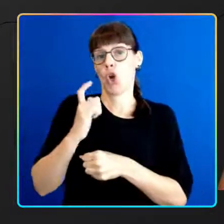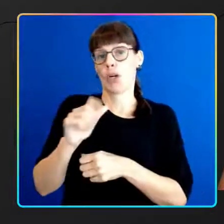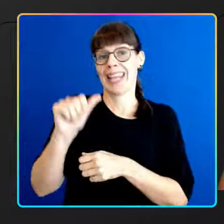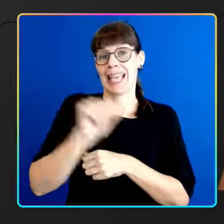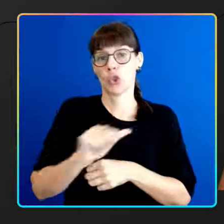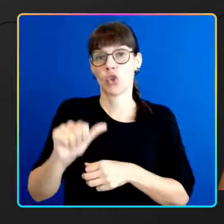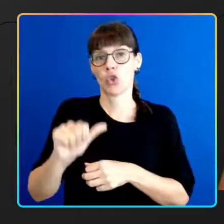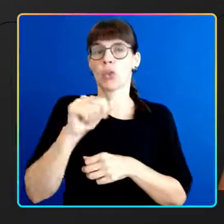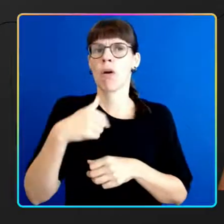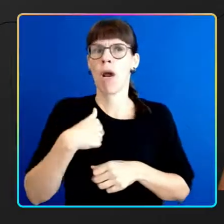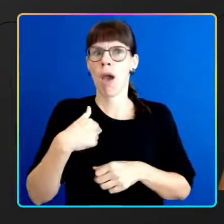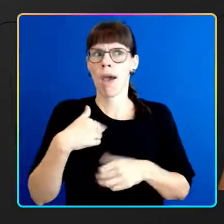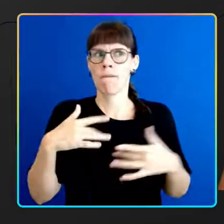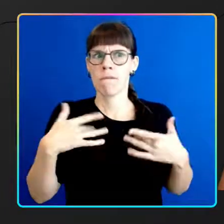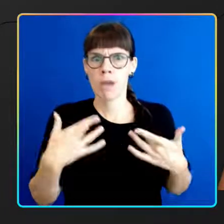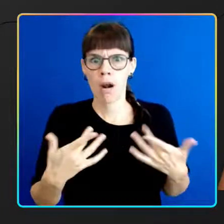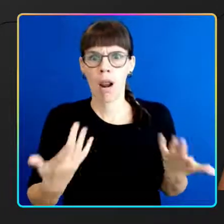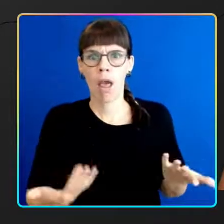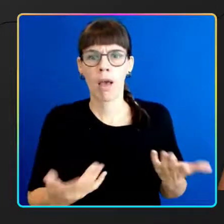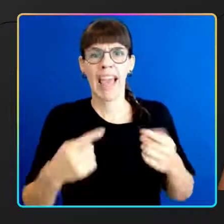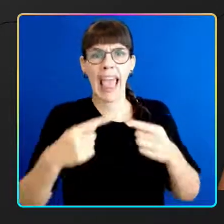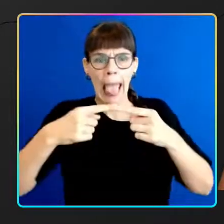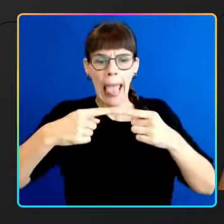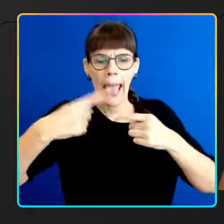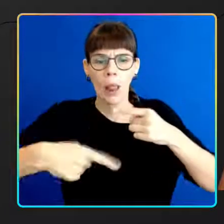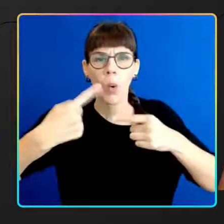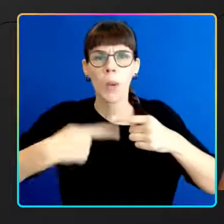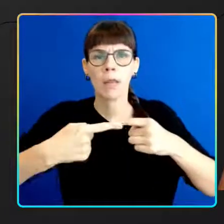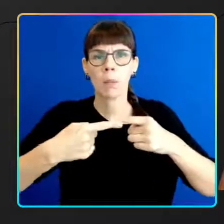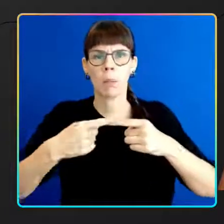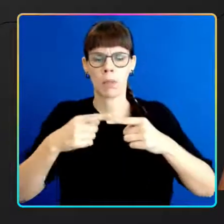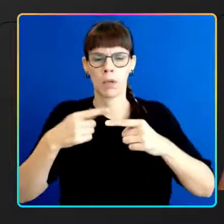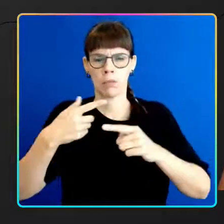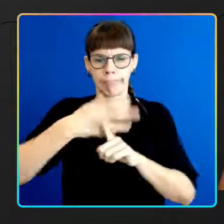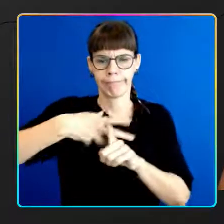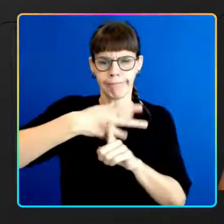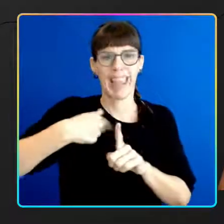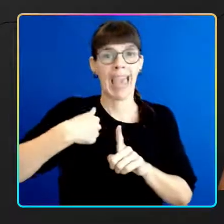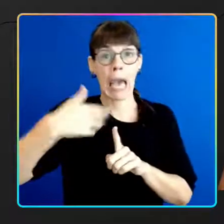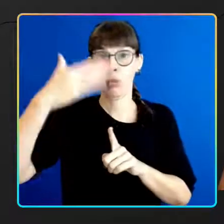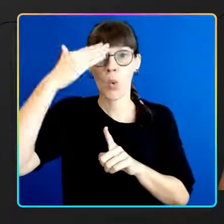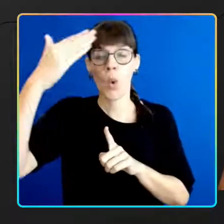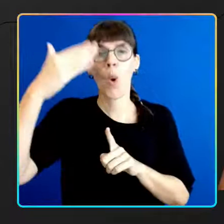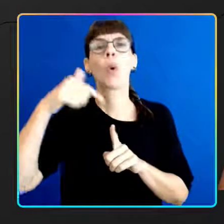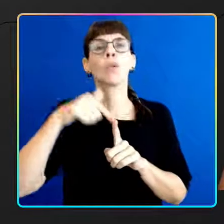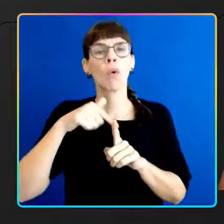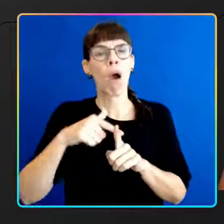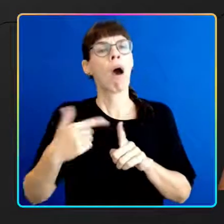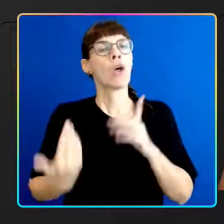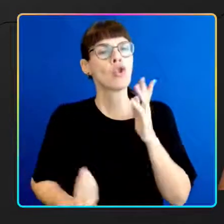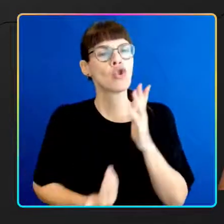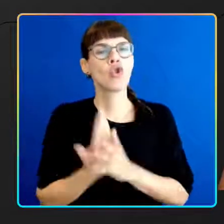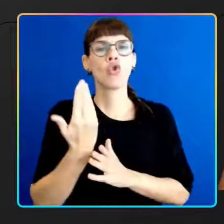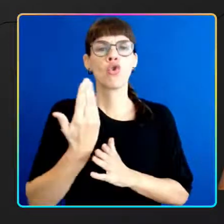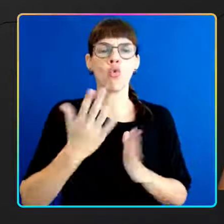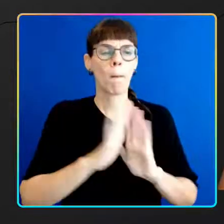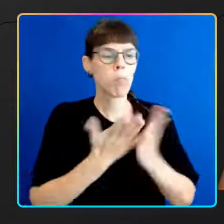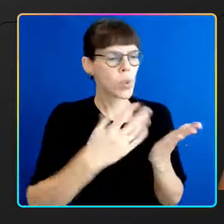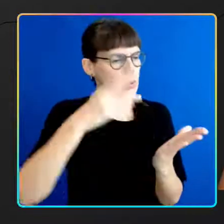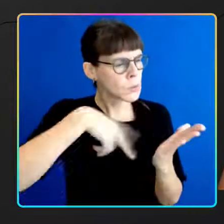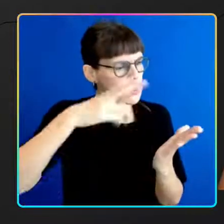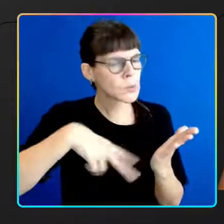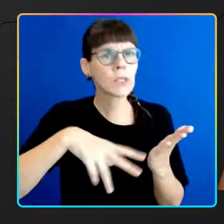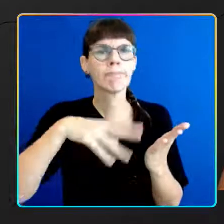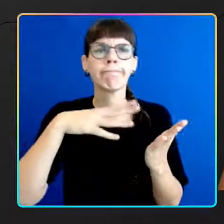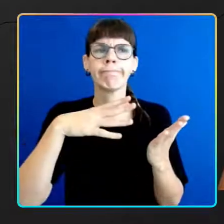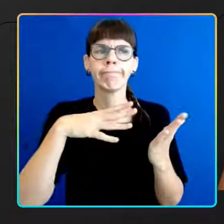know a lot about algorithm behind the scene. So that's become a new chapter. I start reading books, academic books,